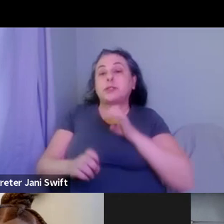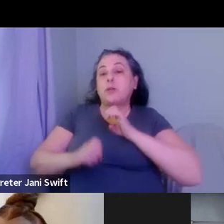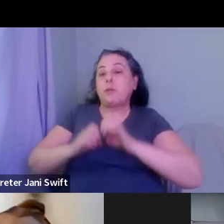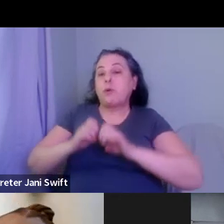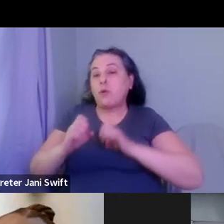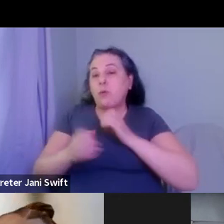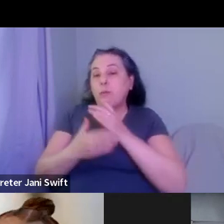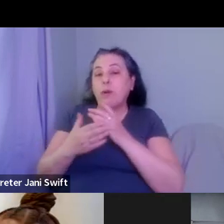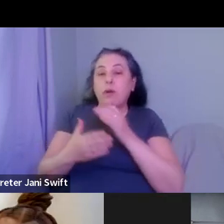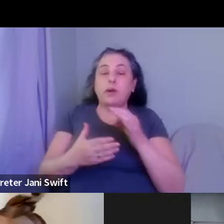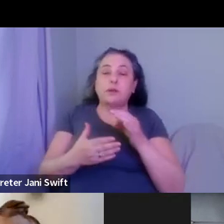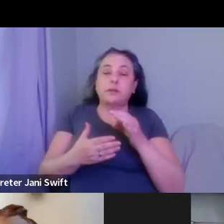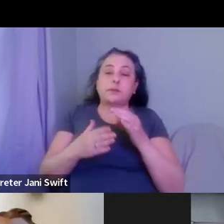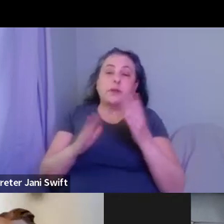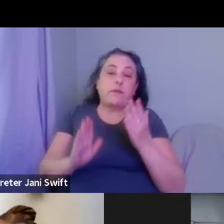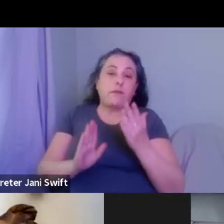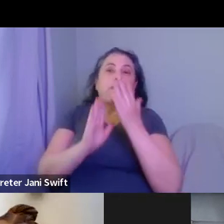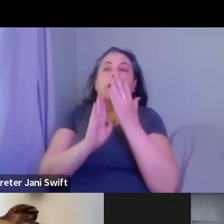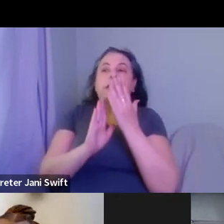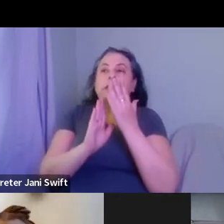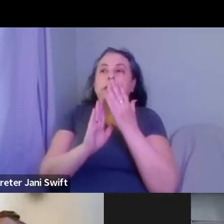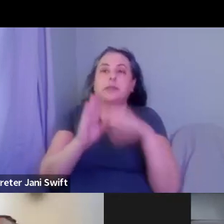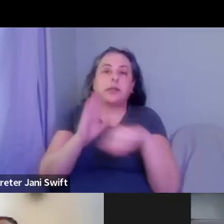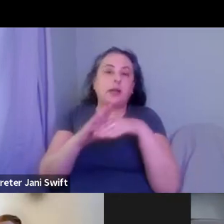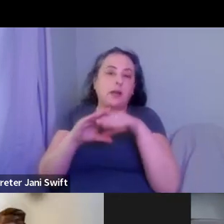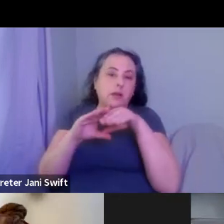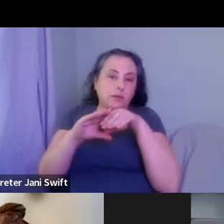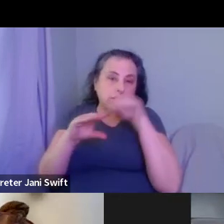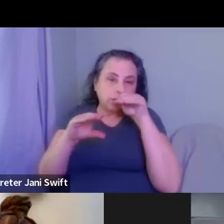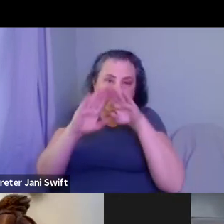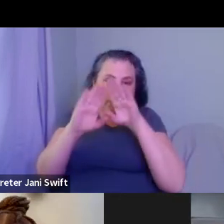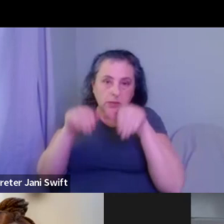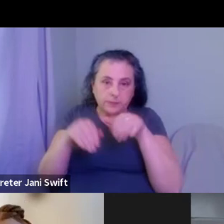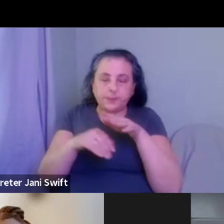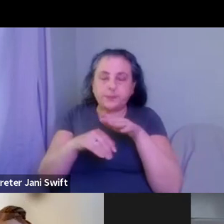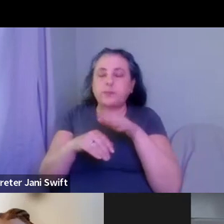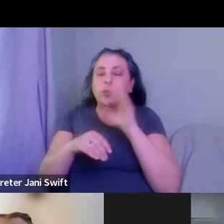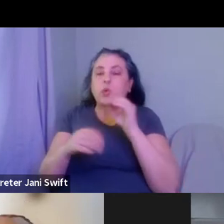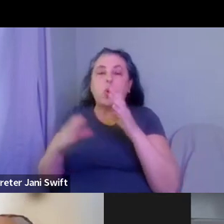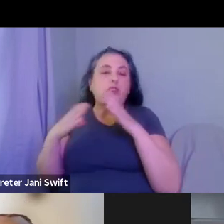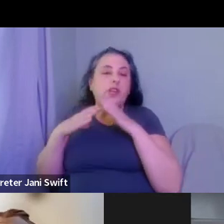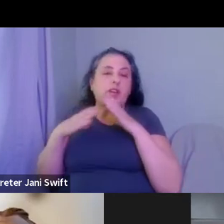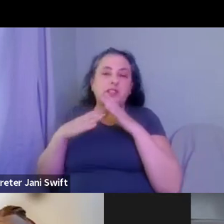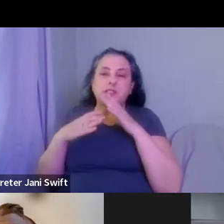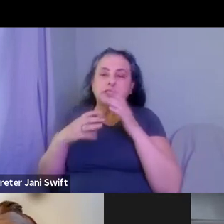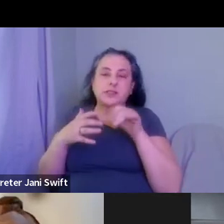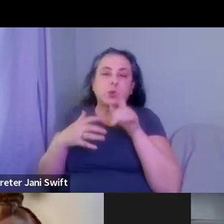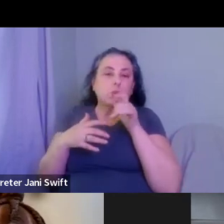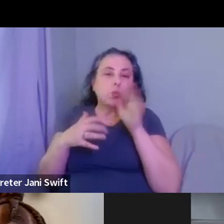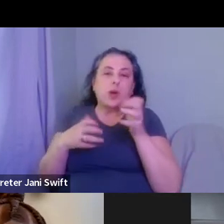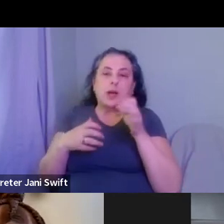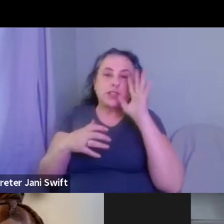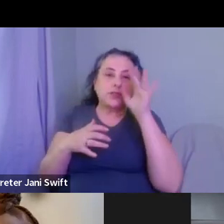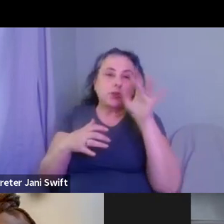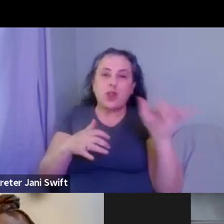emotional part of facing eviction, no vacations, this, that, who wants a